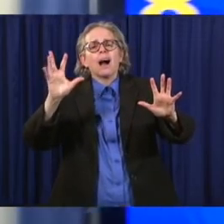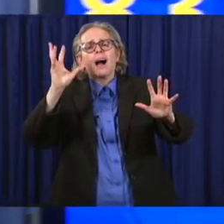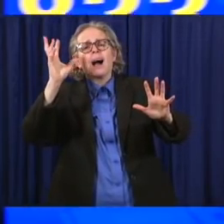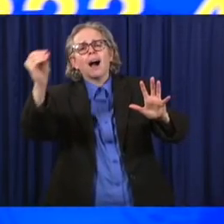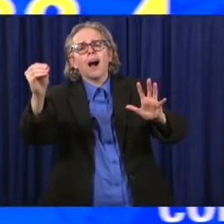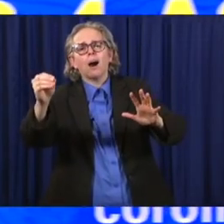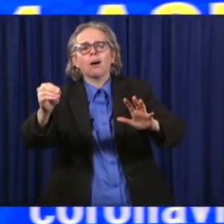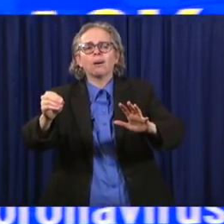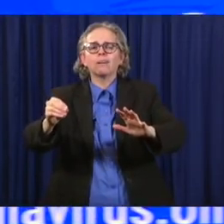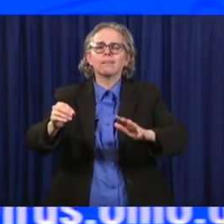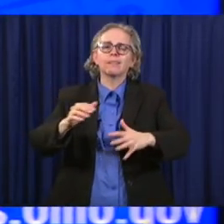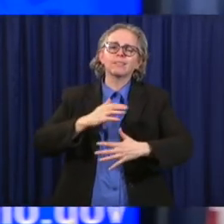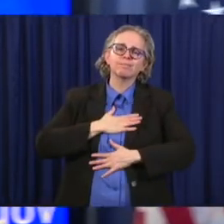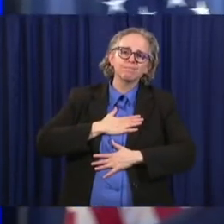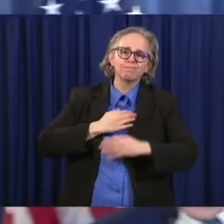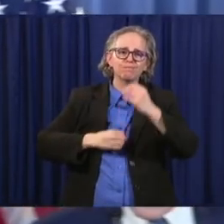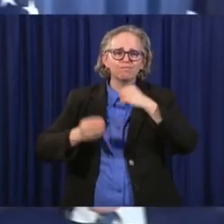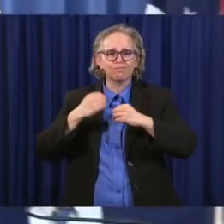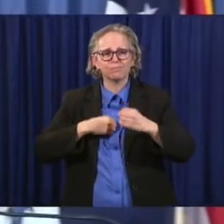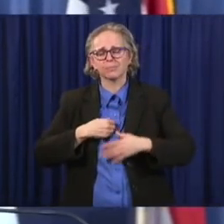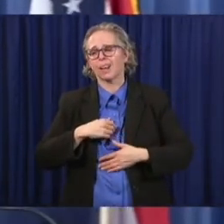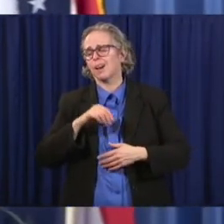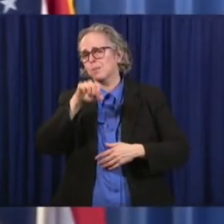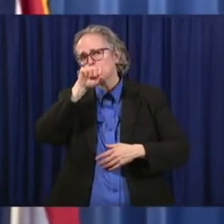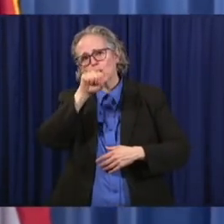So love our restaurants. Thank you. Thank you.